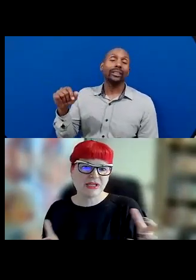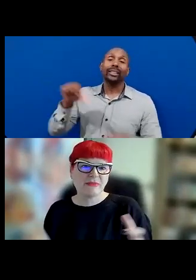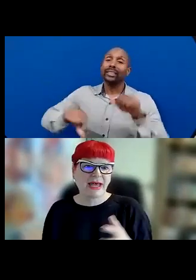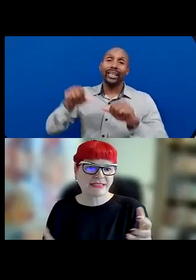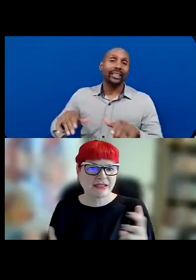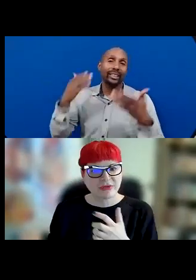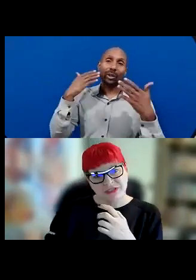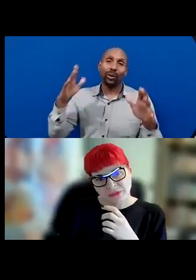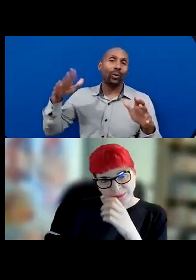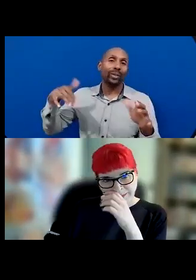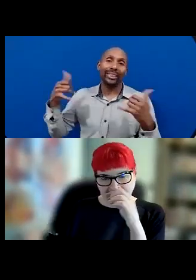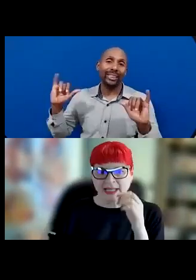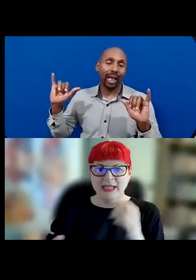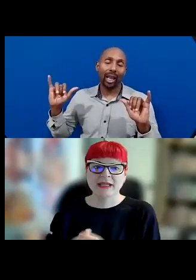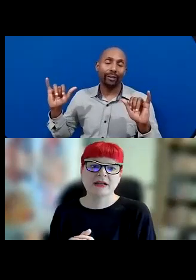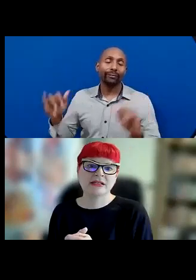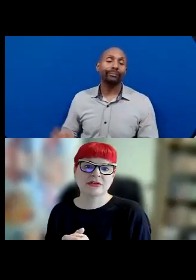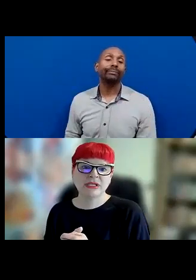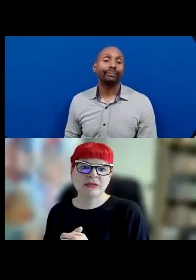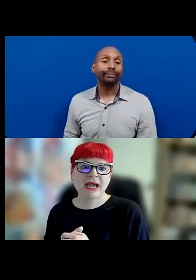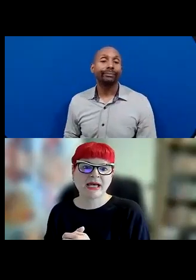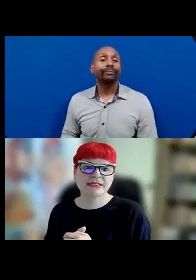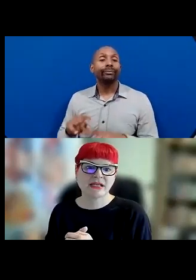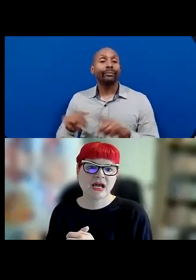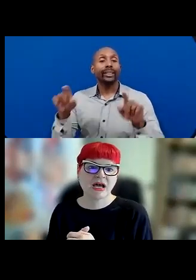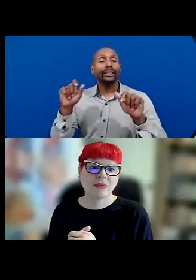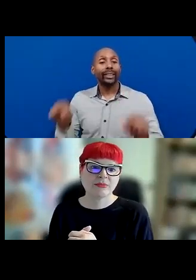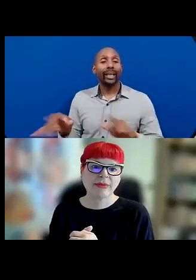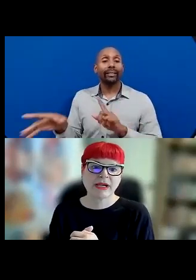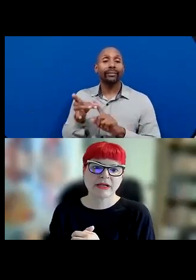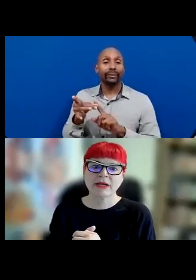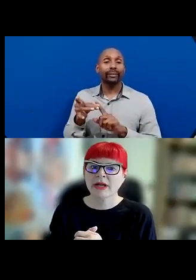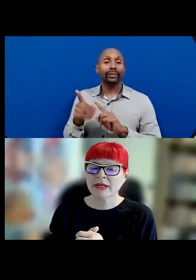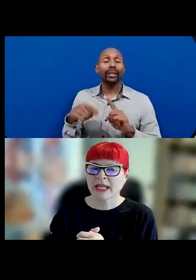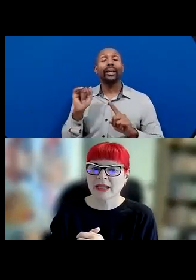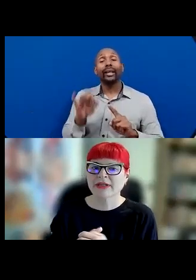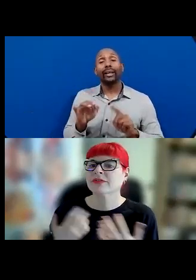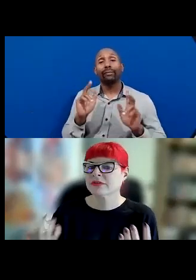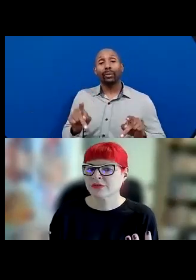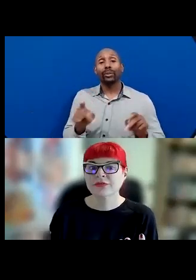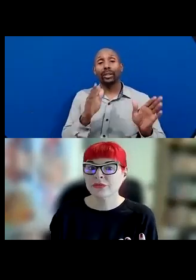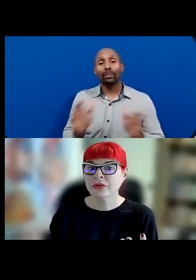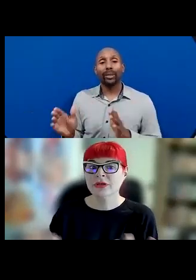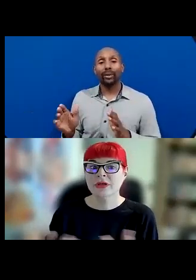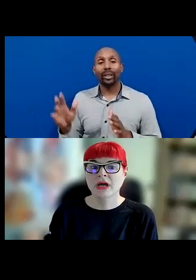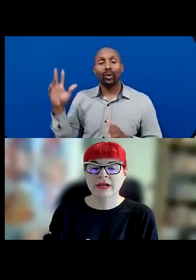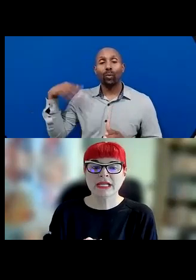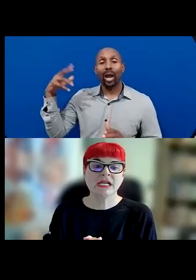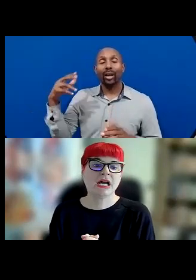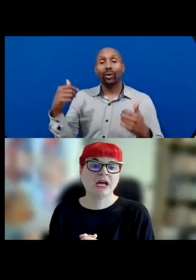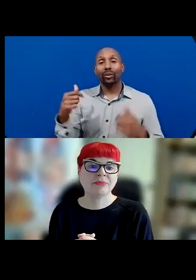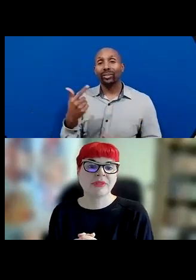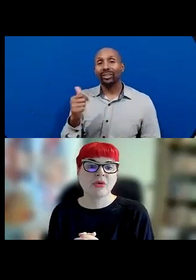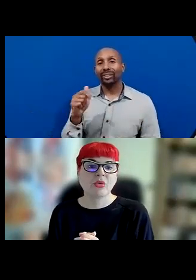animals pass it and which don't. It can also be passed when preparing like wild game, like for food,